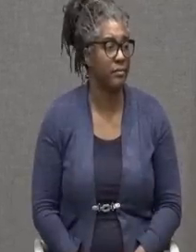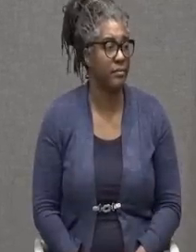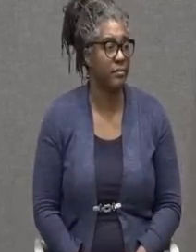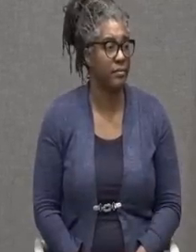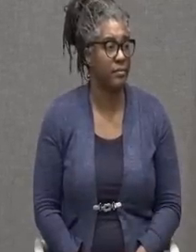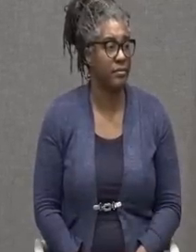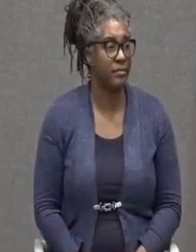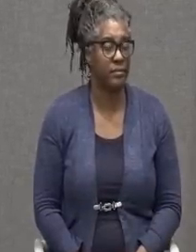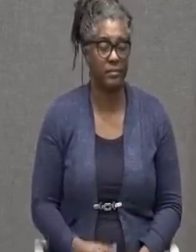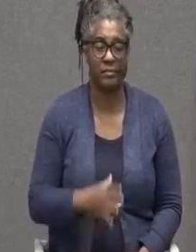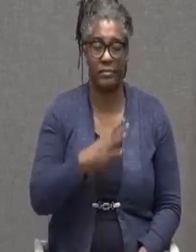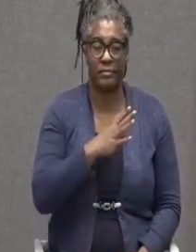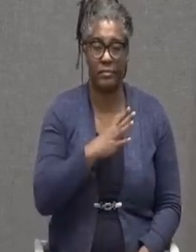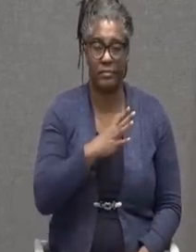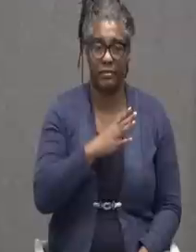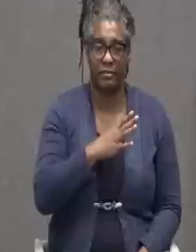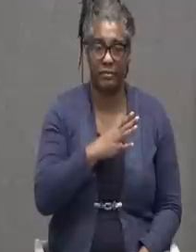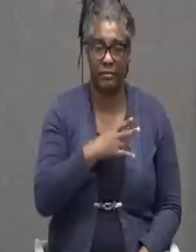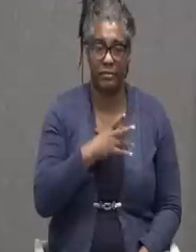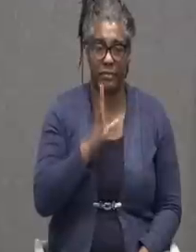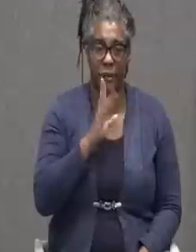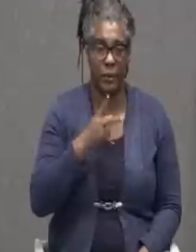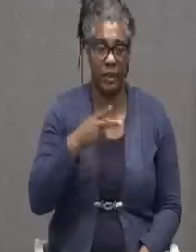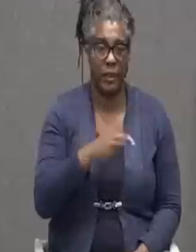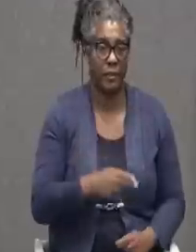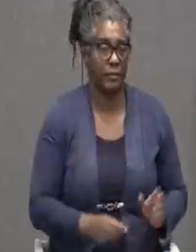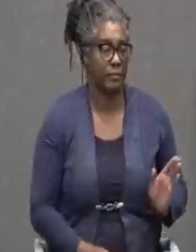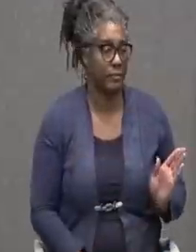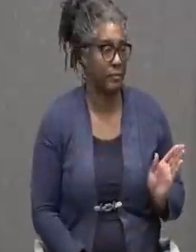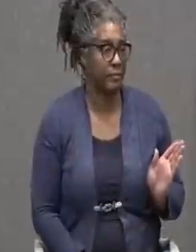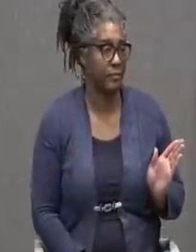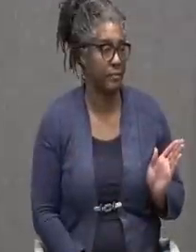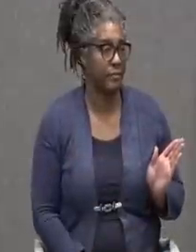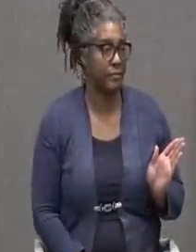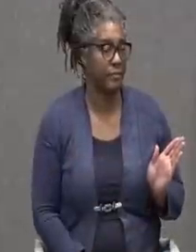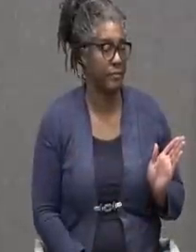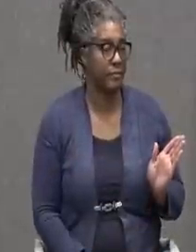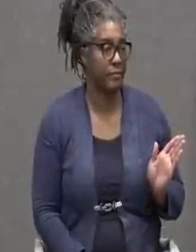I'll just take these scissors and cut them in half.